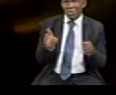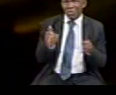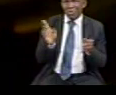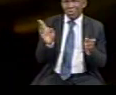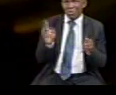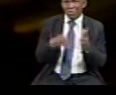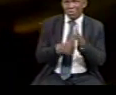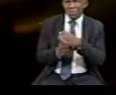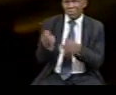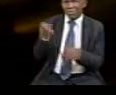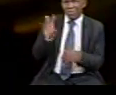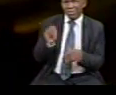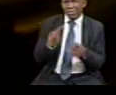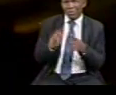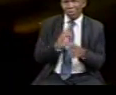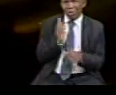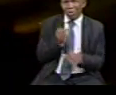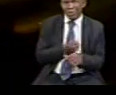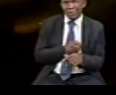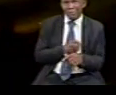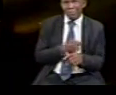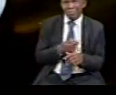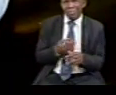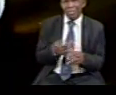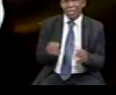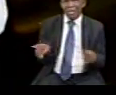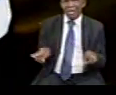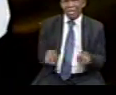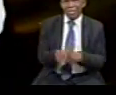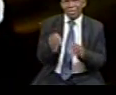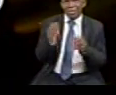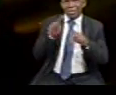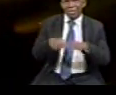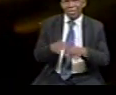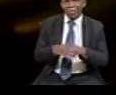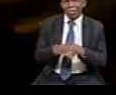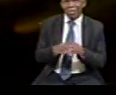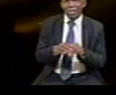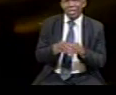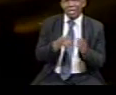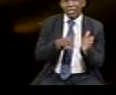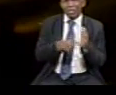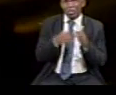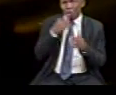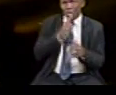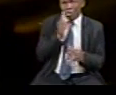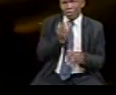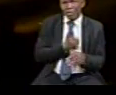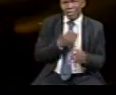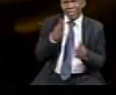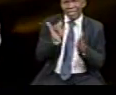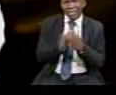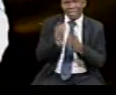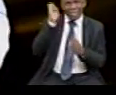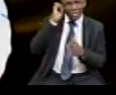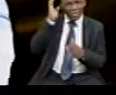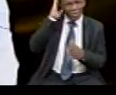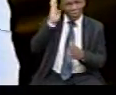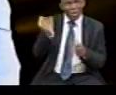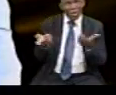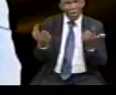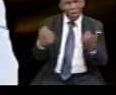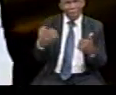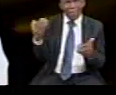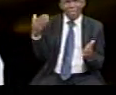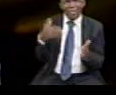proofs to the disciples, and had told them about his coming. He had told them that he was going to come again. Now, he